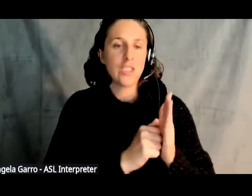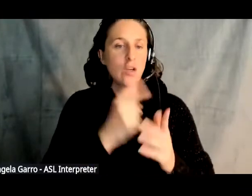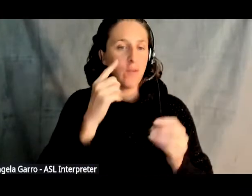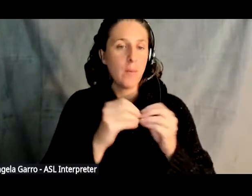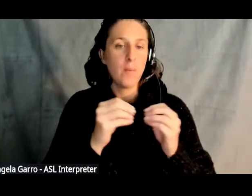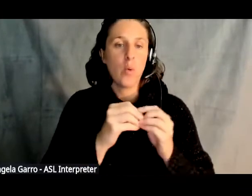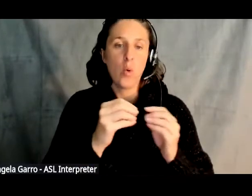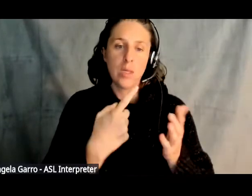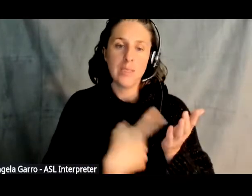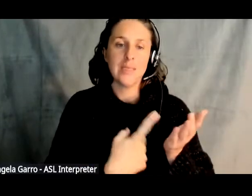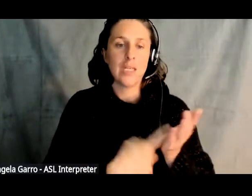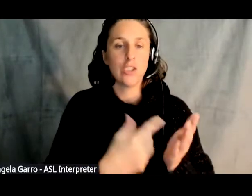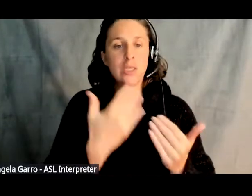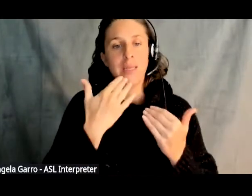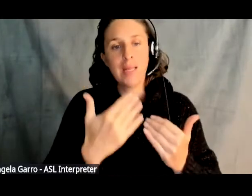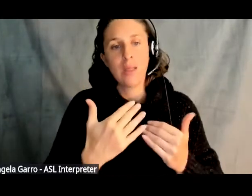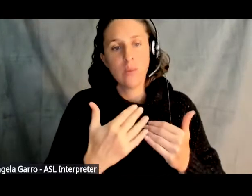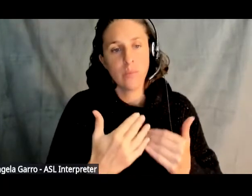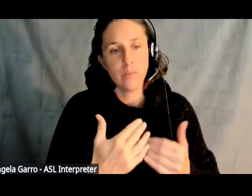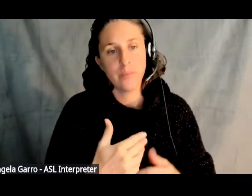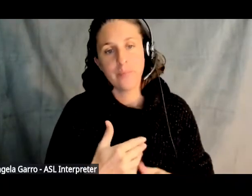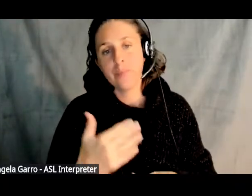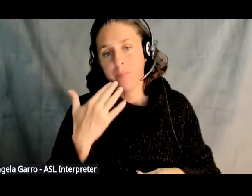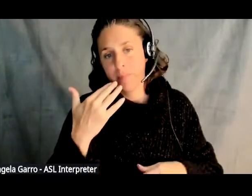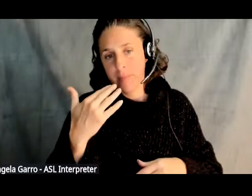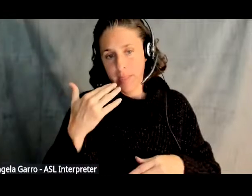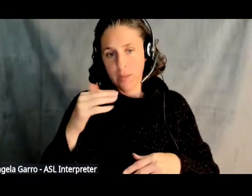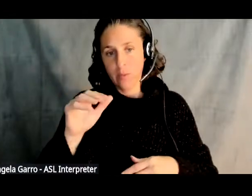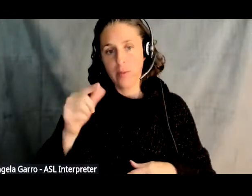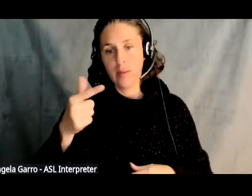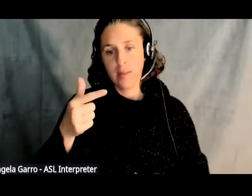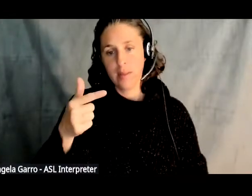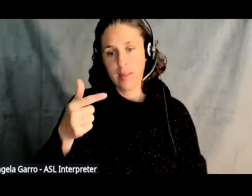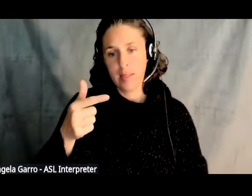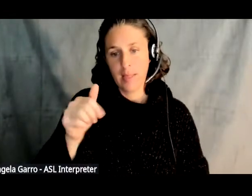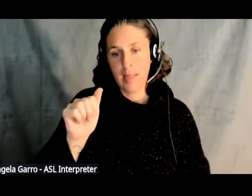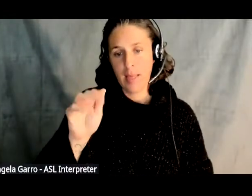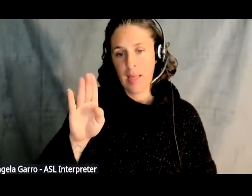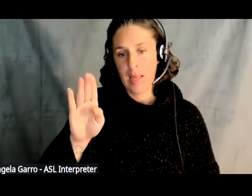you. Thank you. Gabriella Gelb.